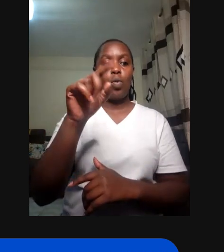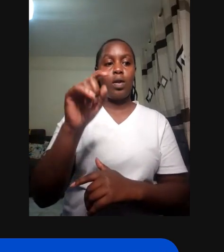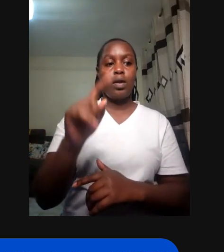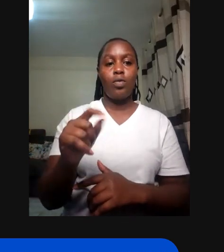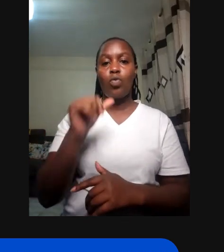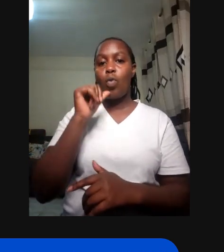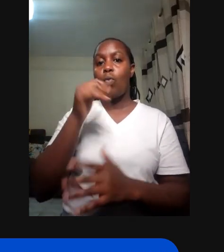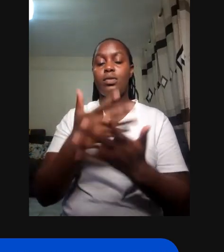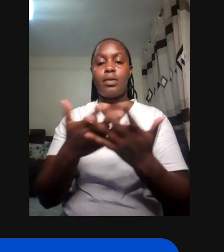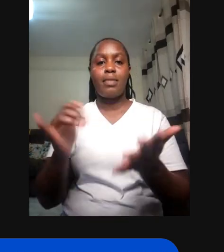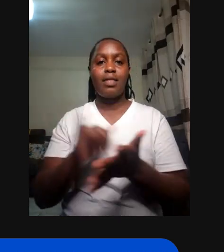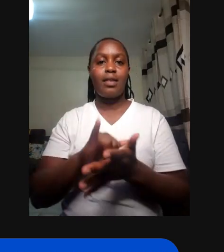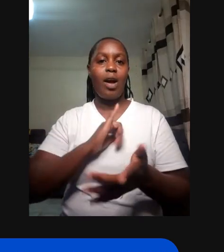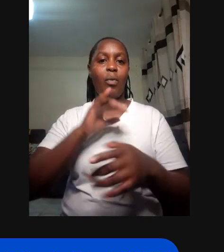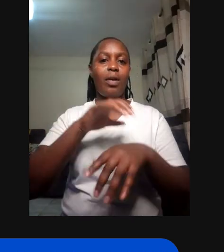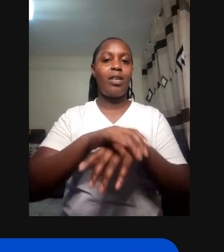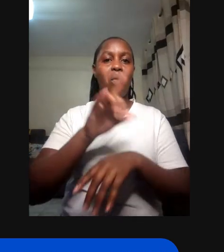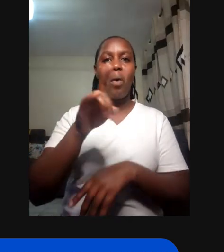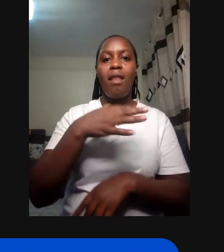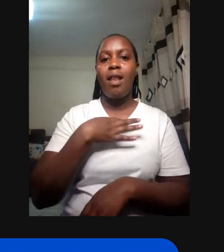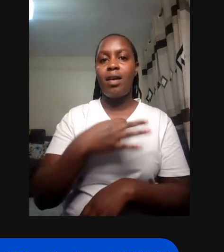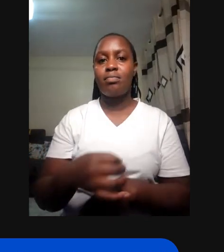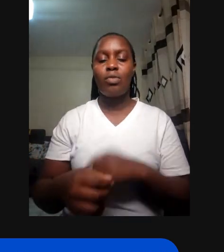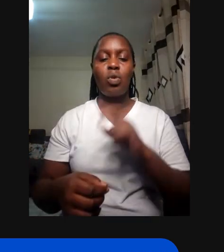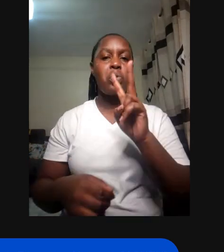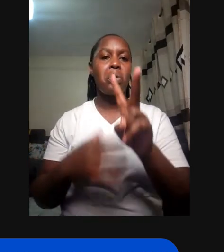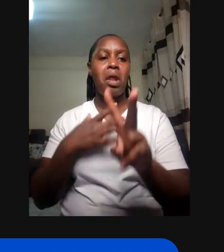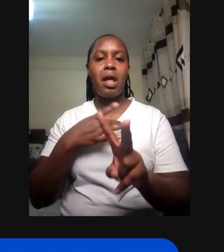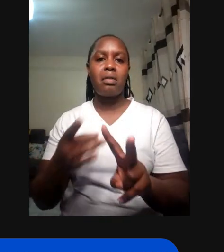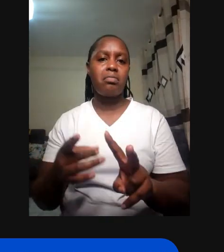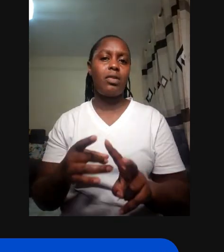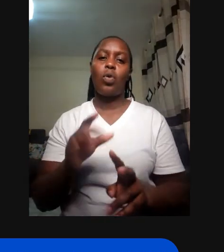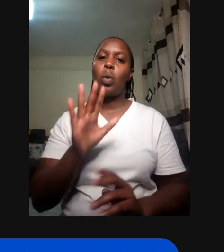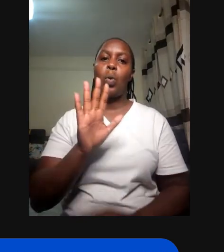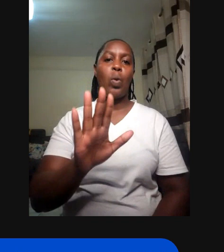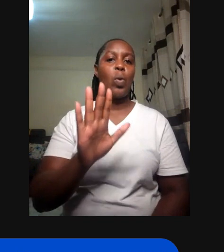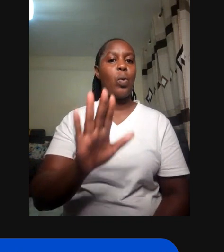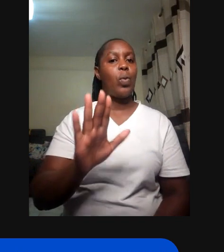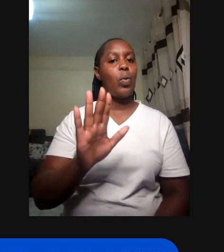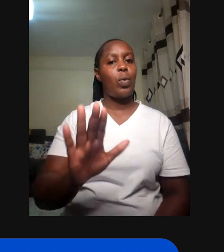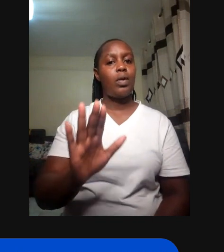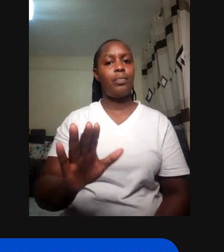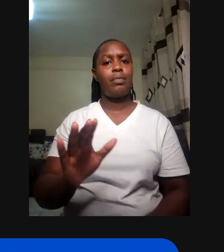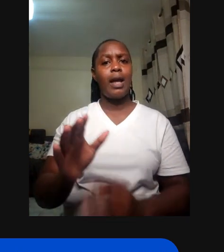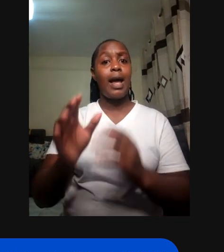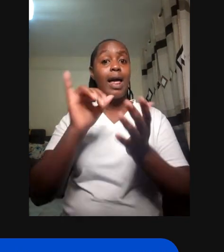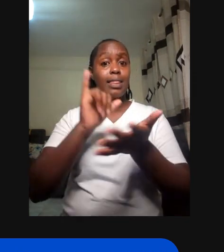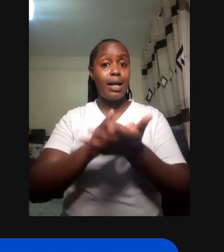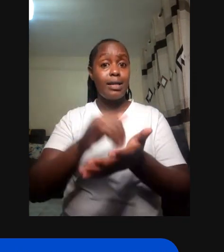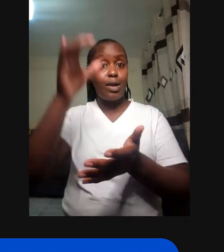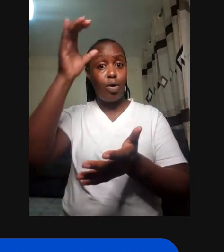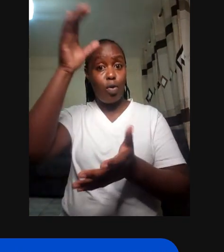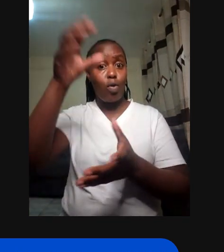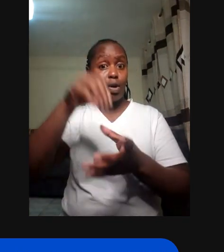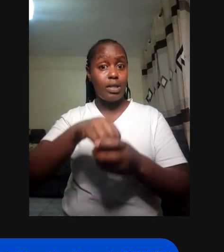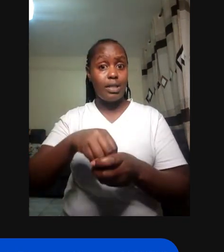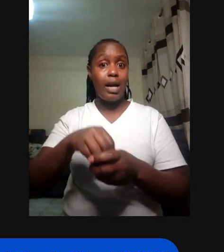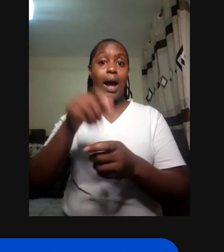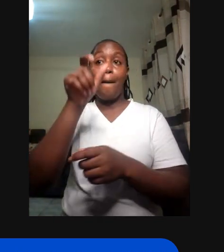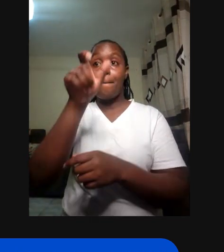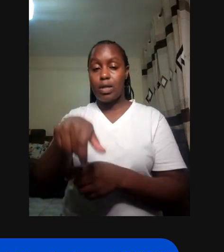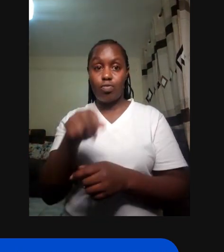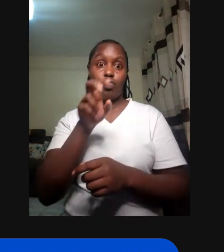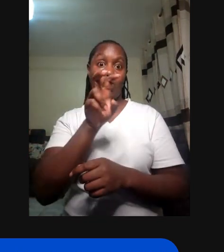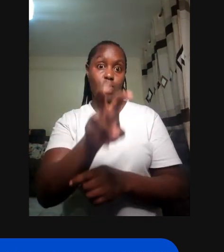I will get one like, I will get 2 likes. Just put it out there. That content that you put out there, someone is watching it, someone is seeing